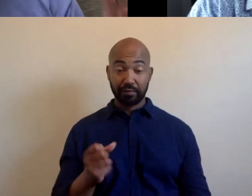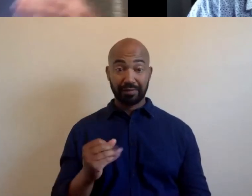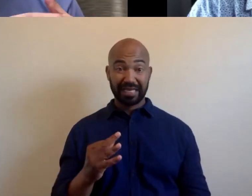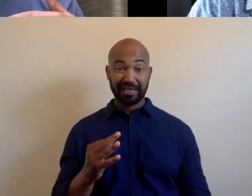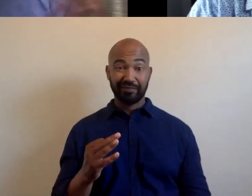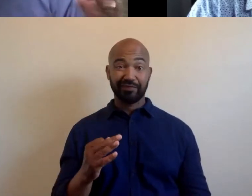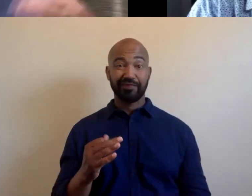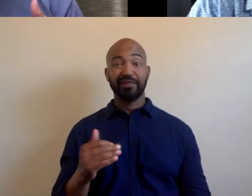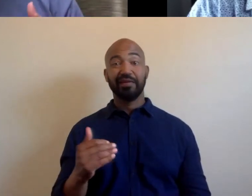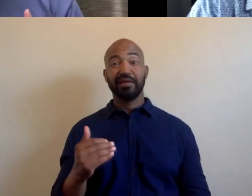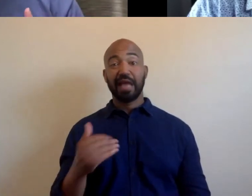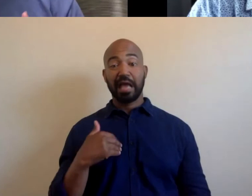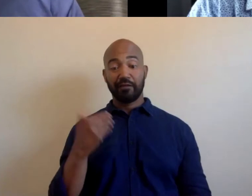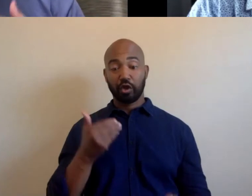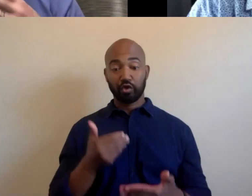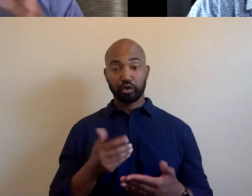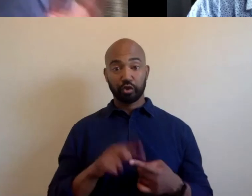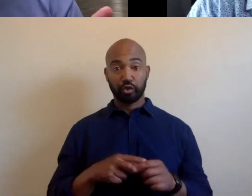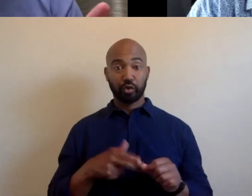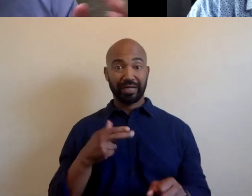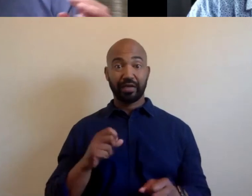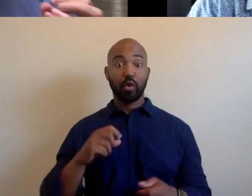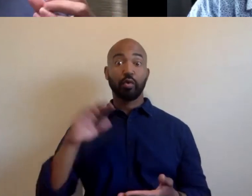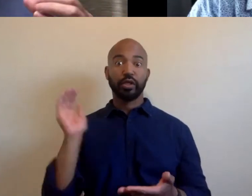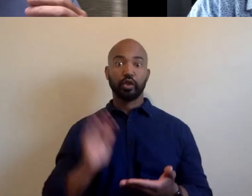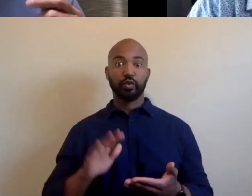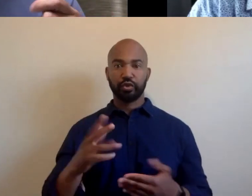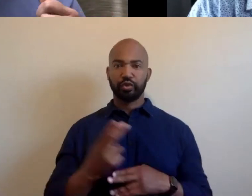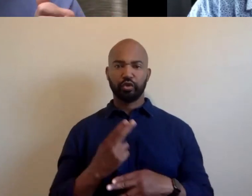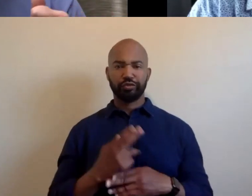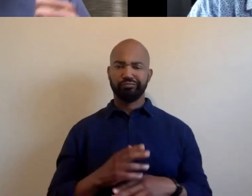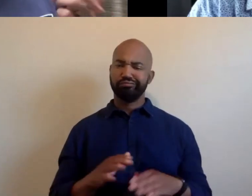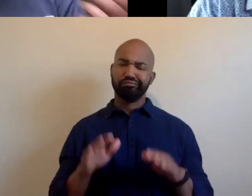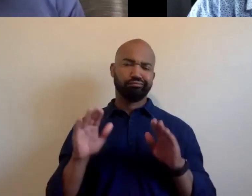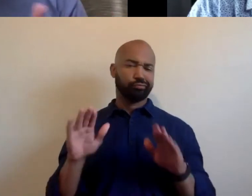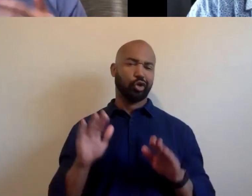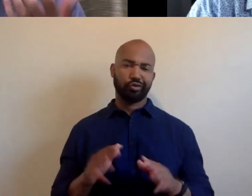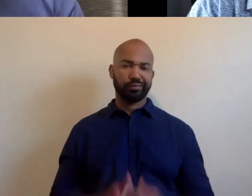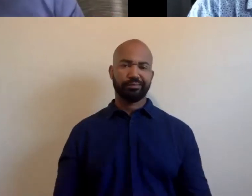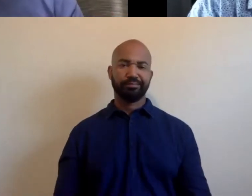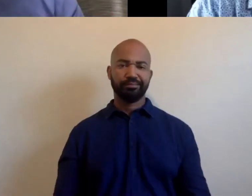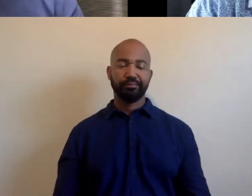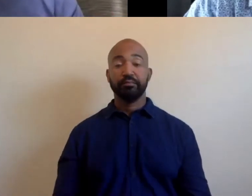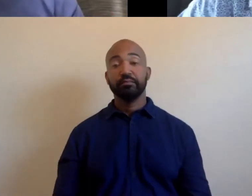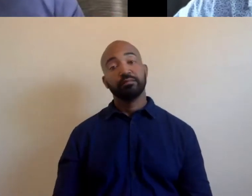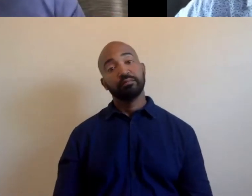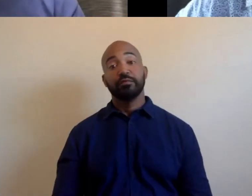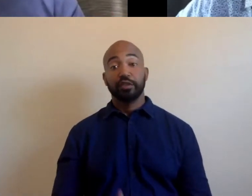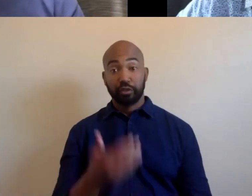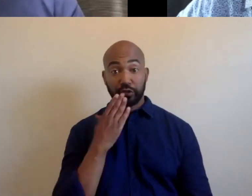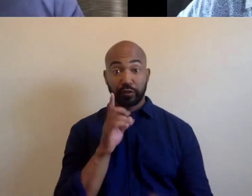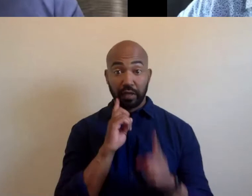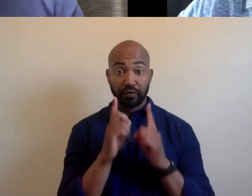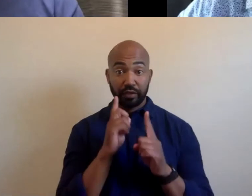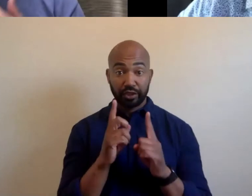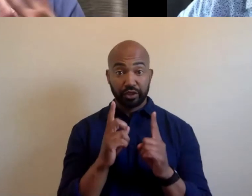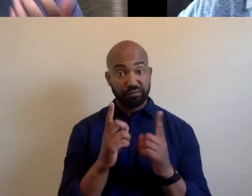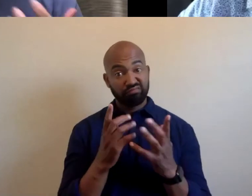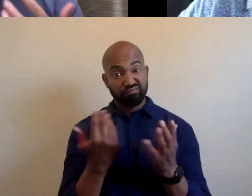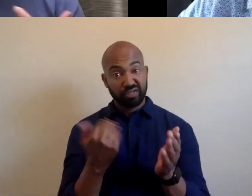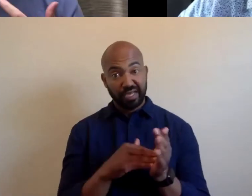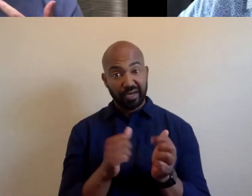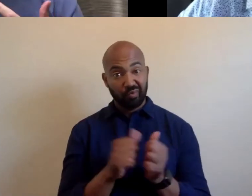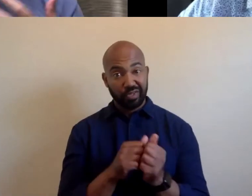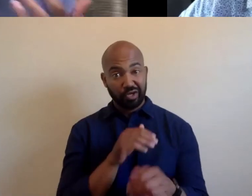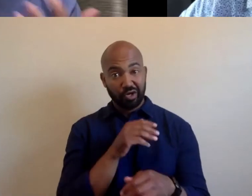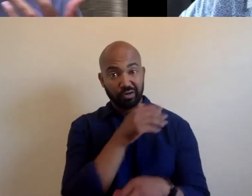to quitting or reducing your use, awesome. So it's a good conversational point with your clinicians to say, is